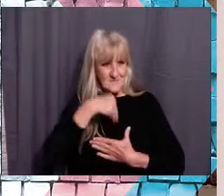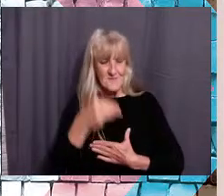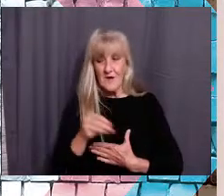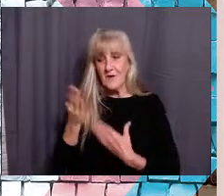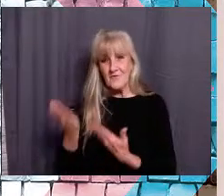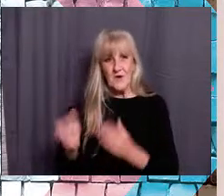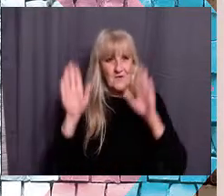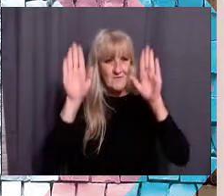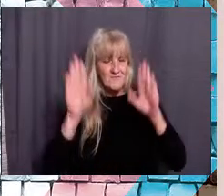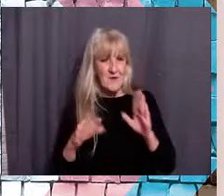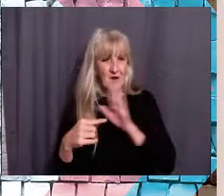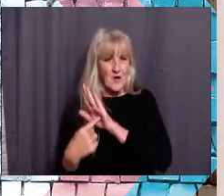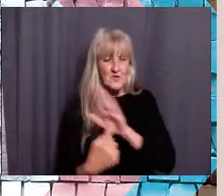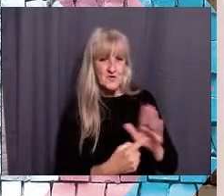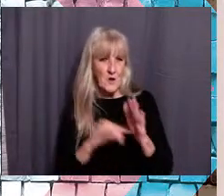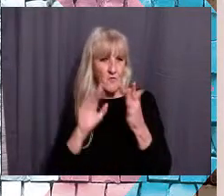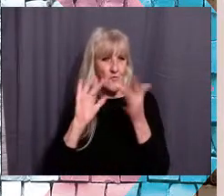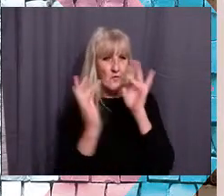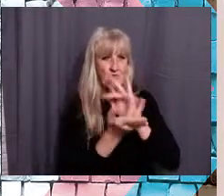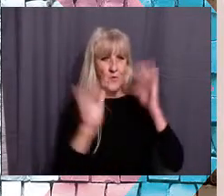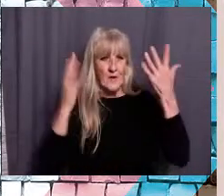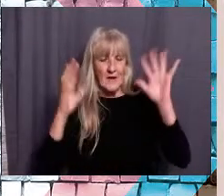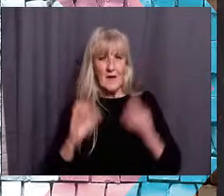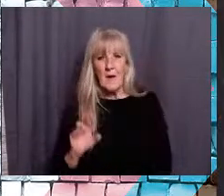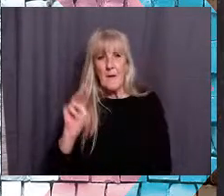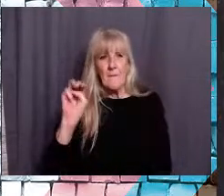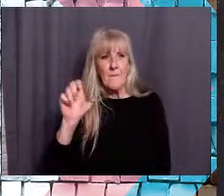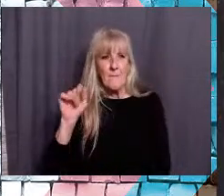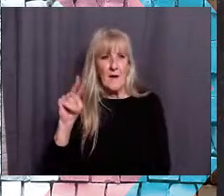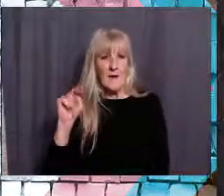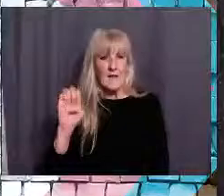show some virtual love for Melanie Von Cruz.